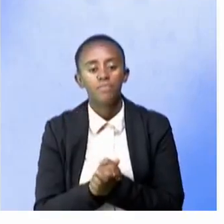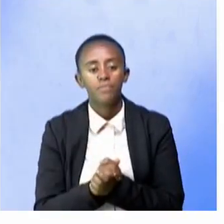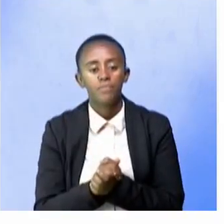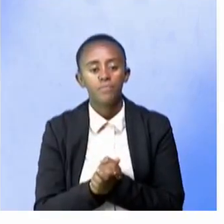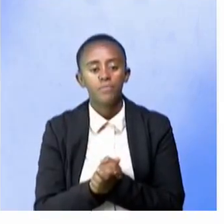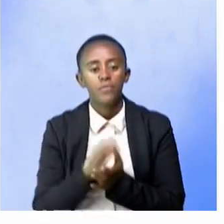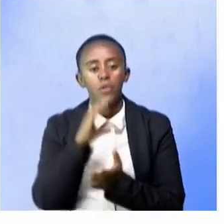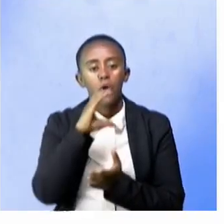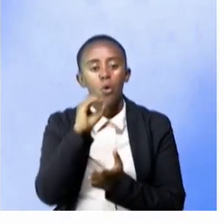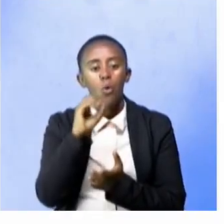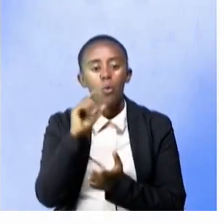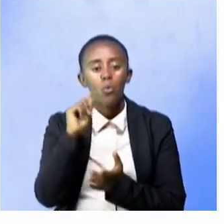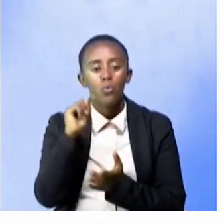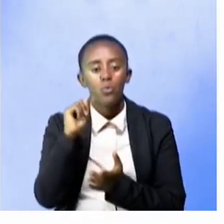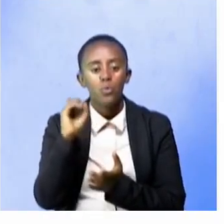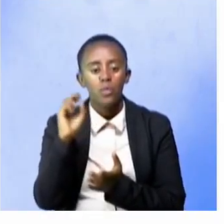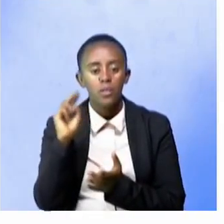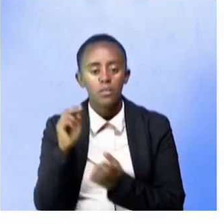cotton.